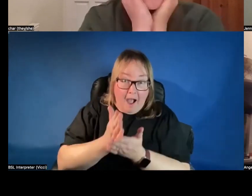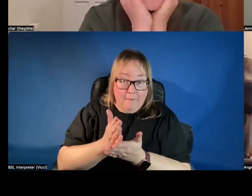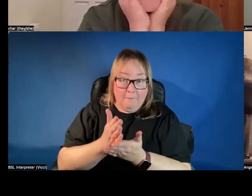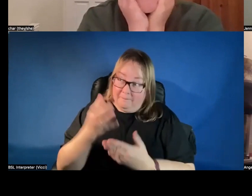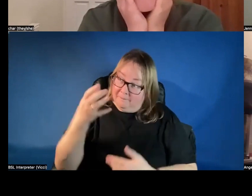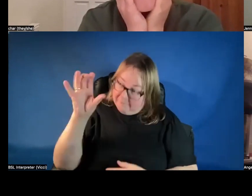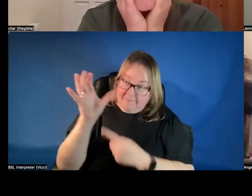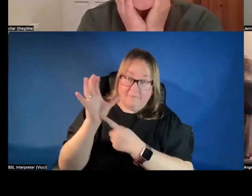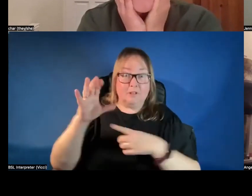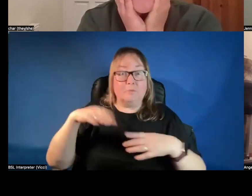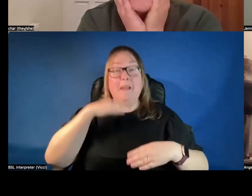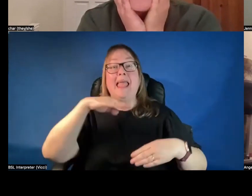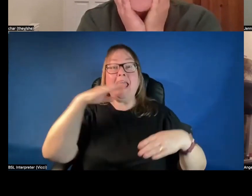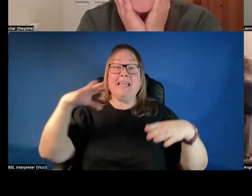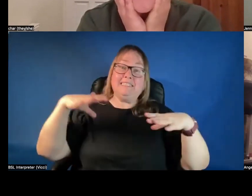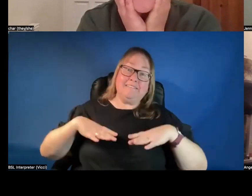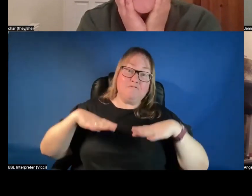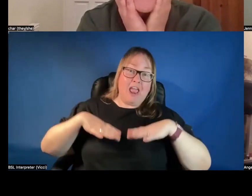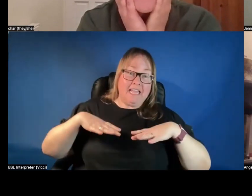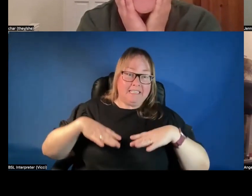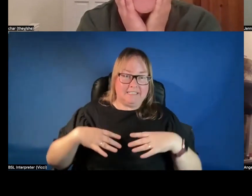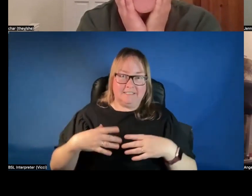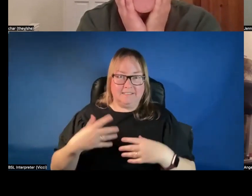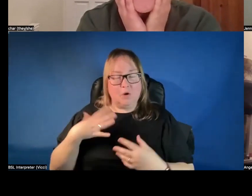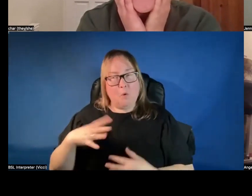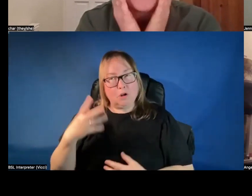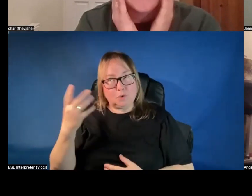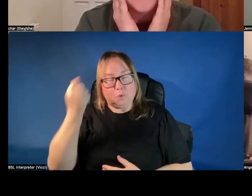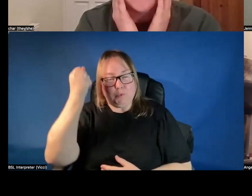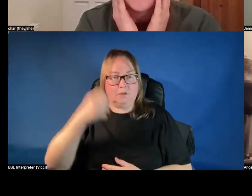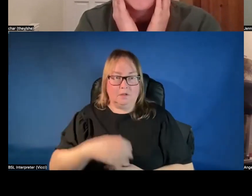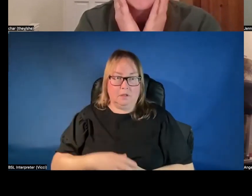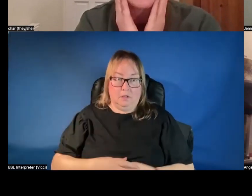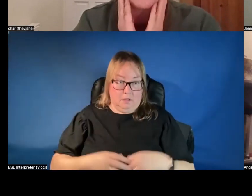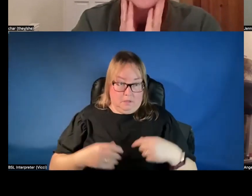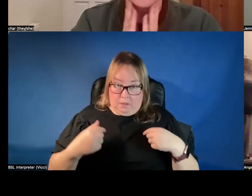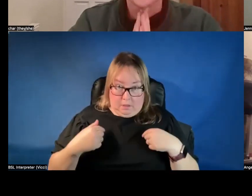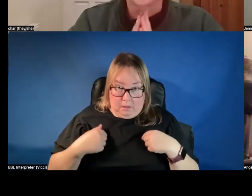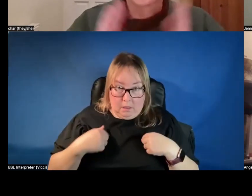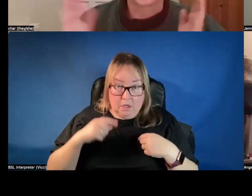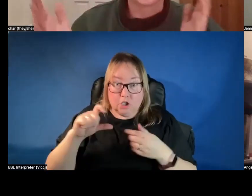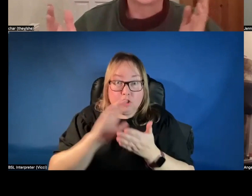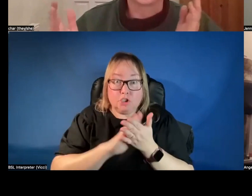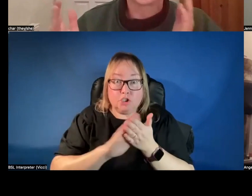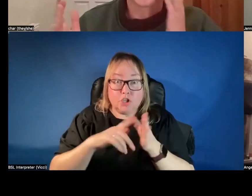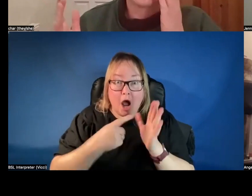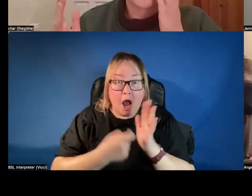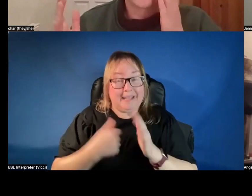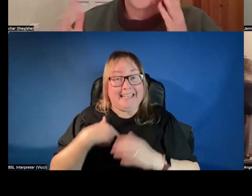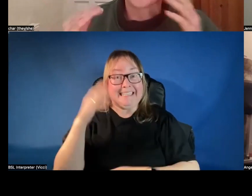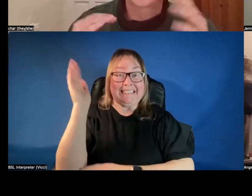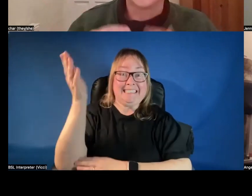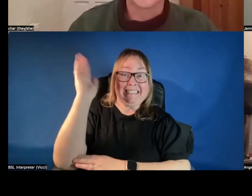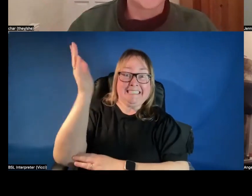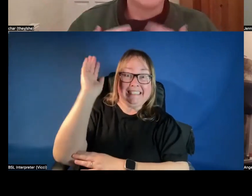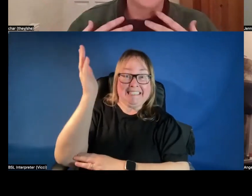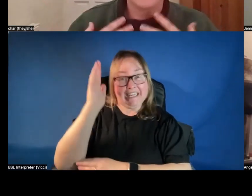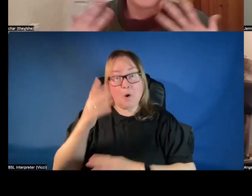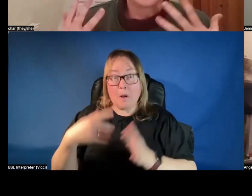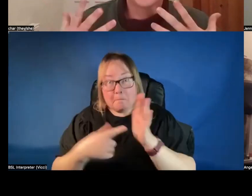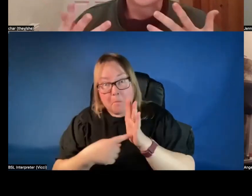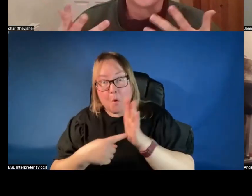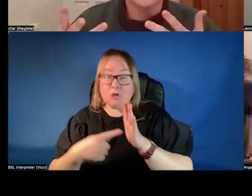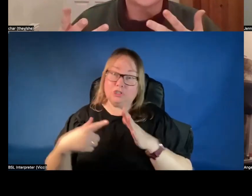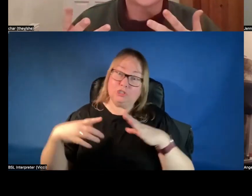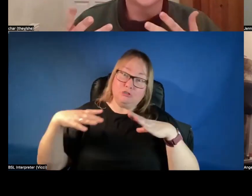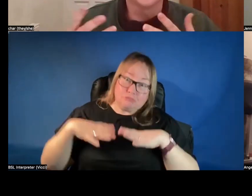Yeah, I feel that so much. I mean, it feels so hypocritical to be someone that is constantly talking about rest, and yeah,